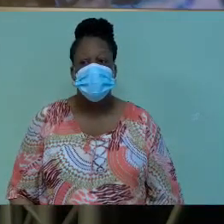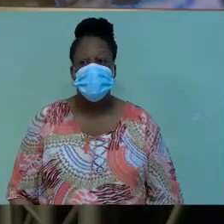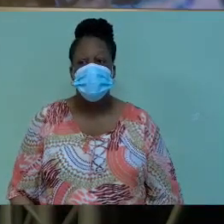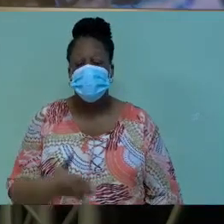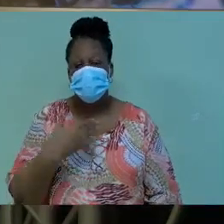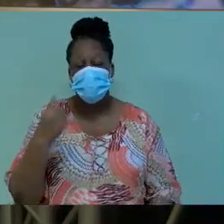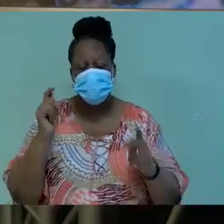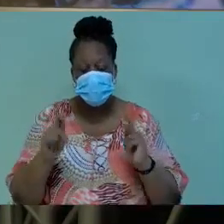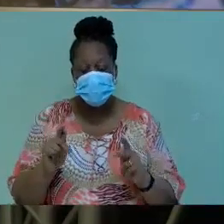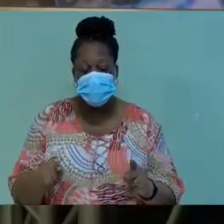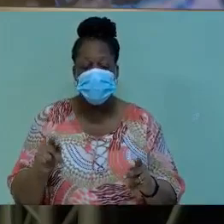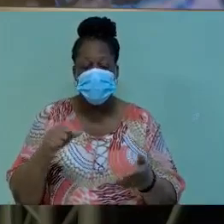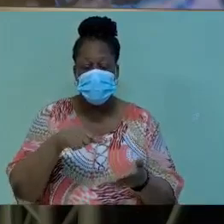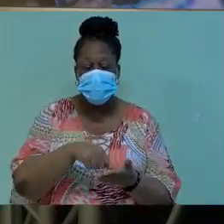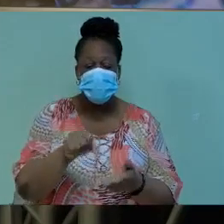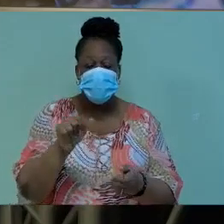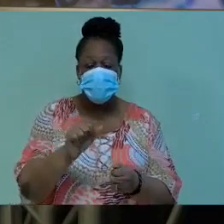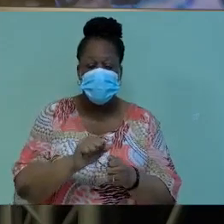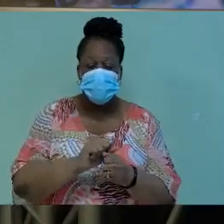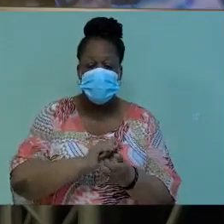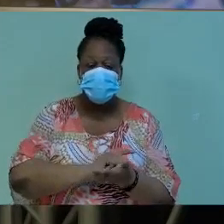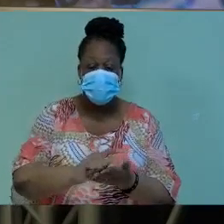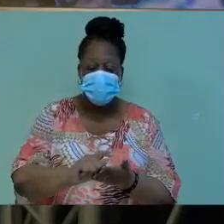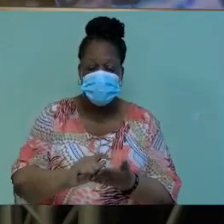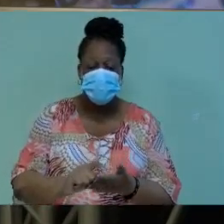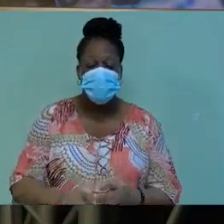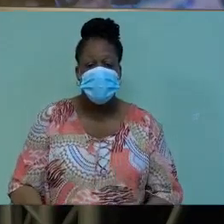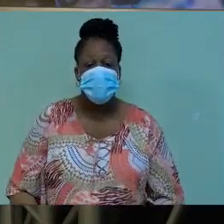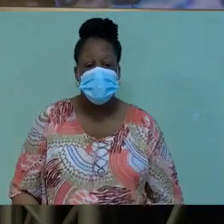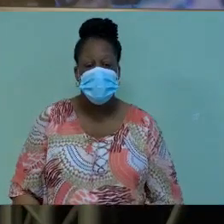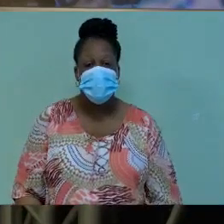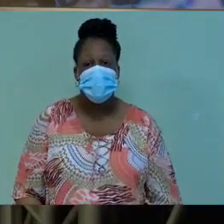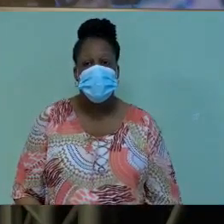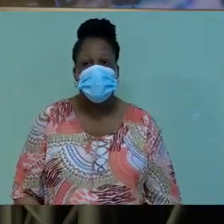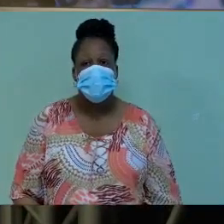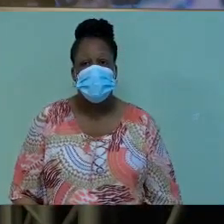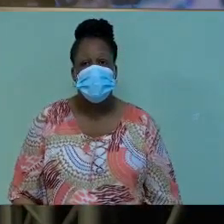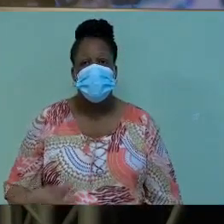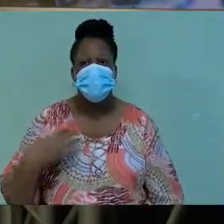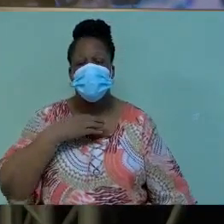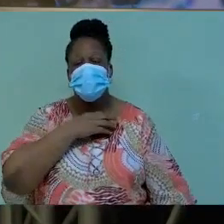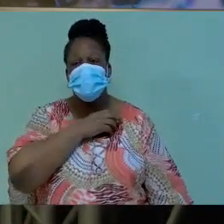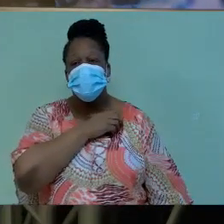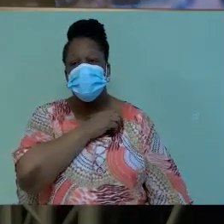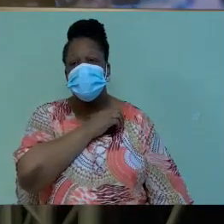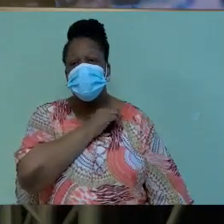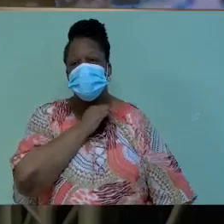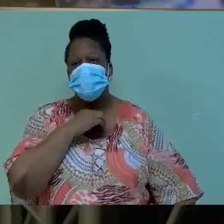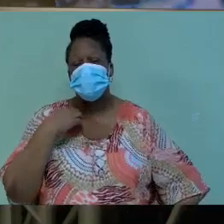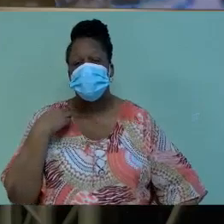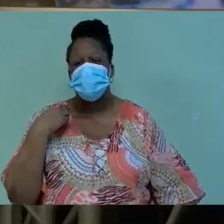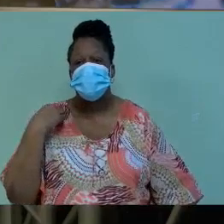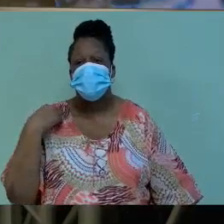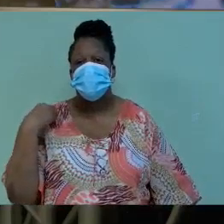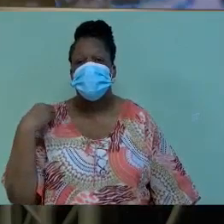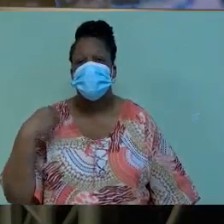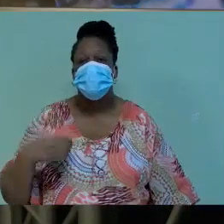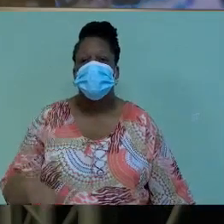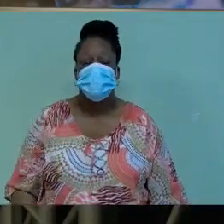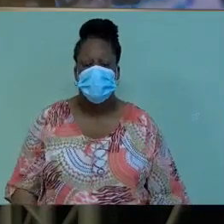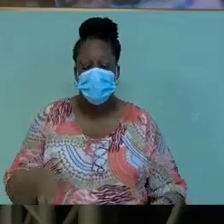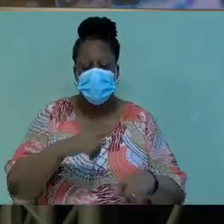lockdown, and when some regions would have been on alternate days free to shop, we took the decision to pay